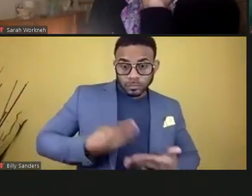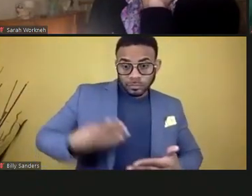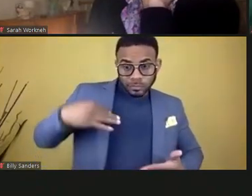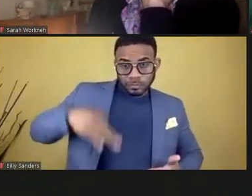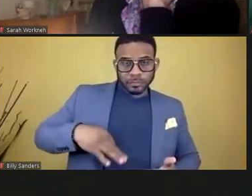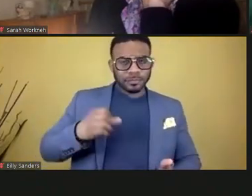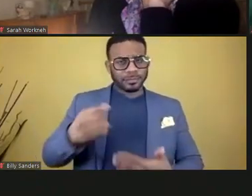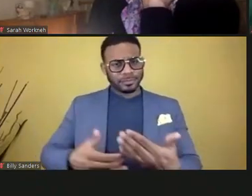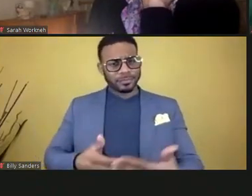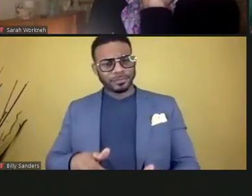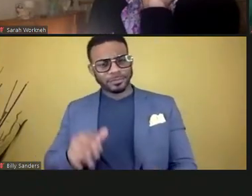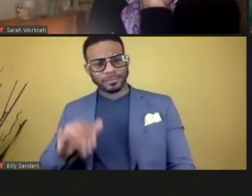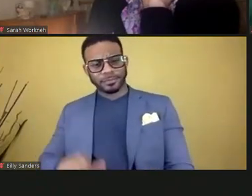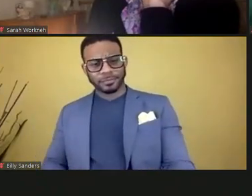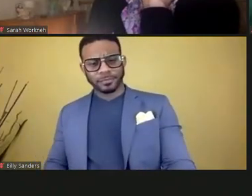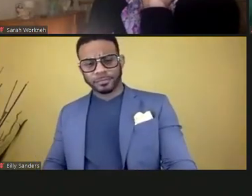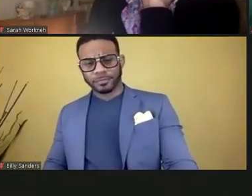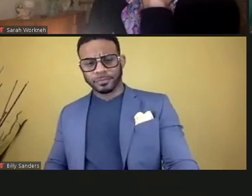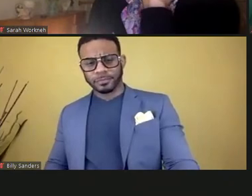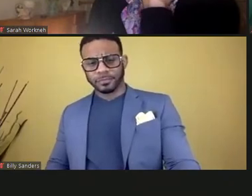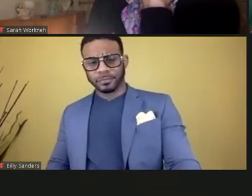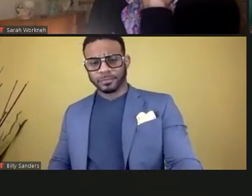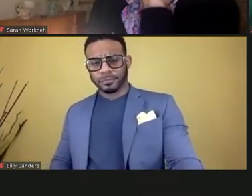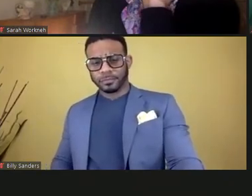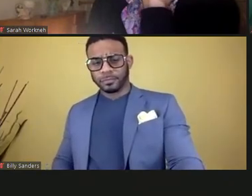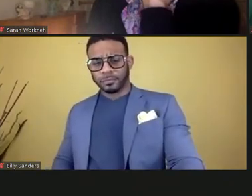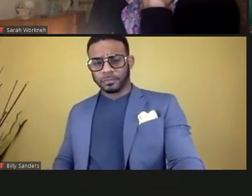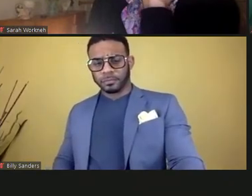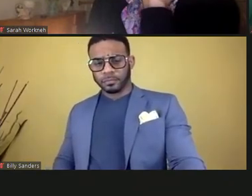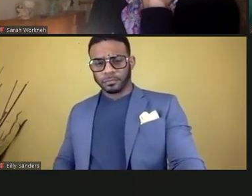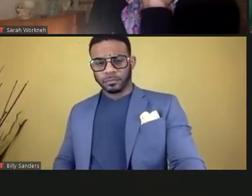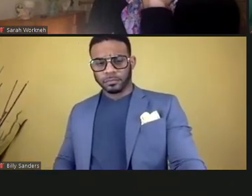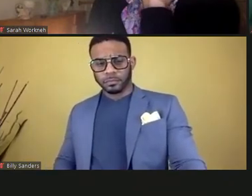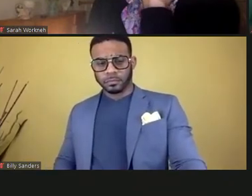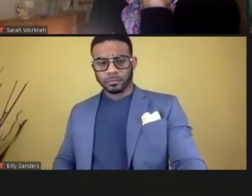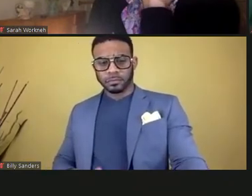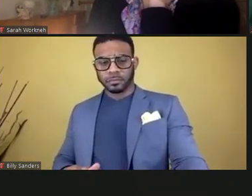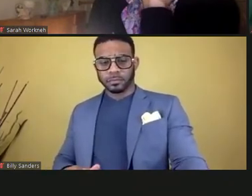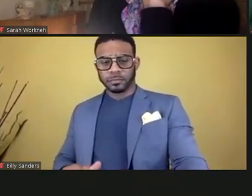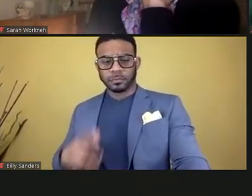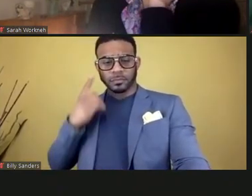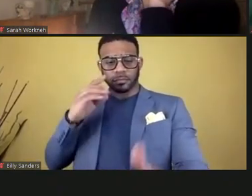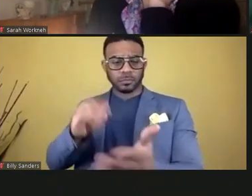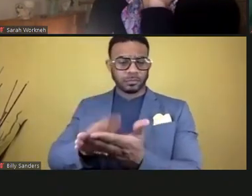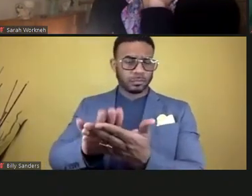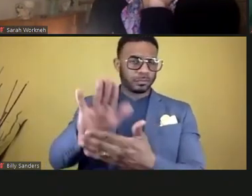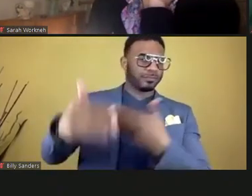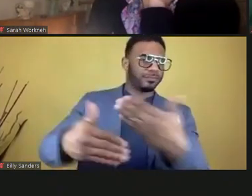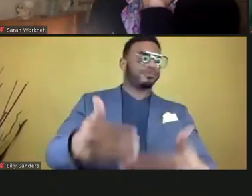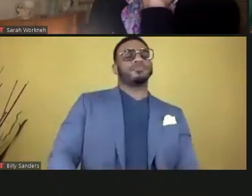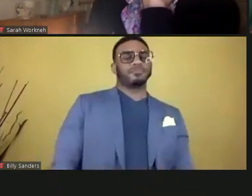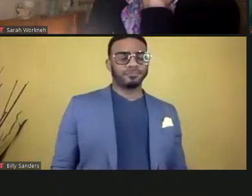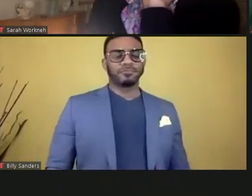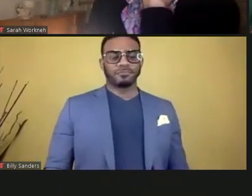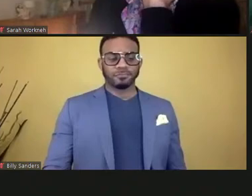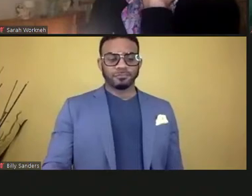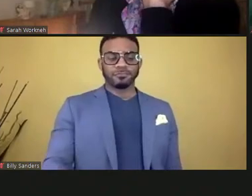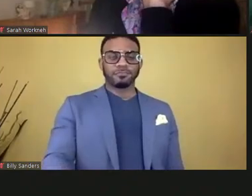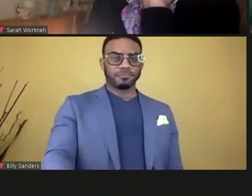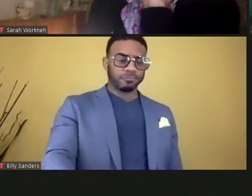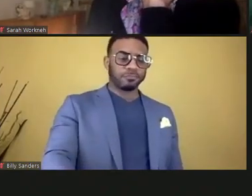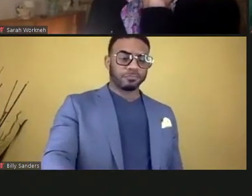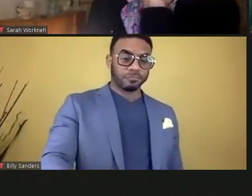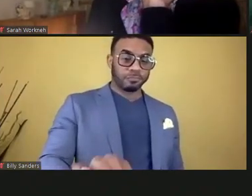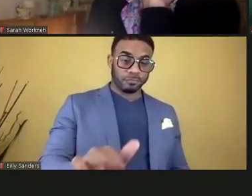think, you know, I don't think of it as promotional. I think it more is documentation of their process and